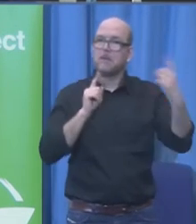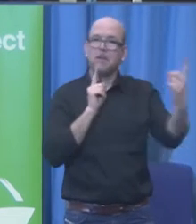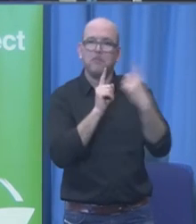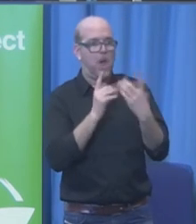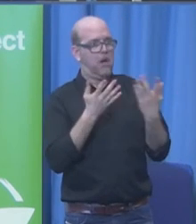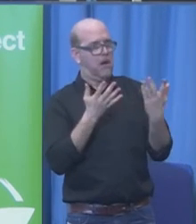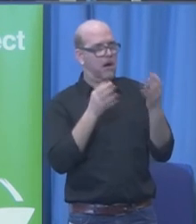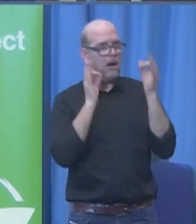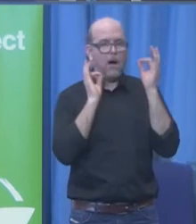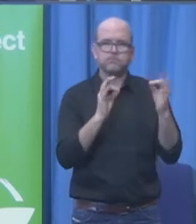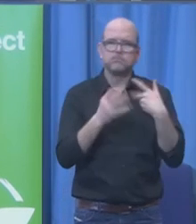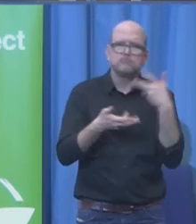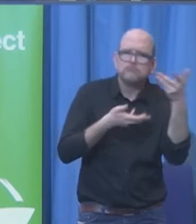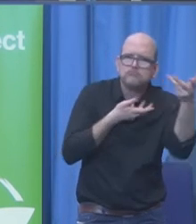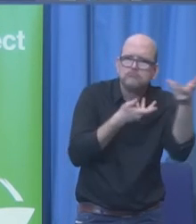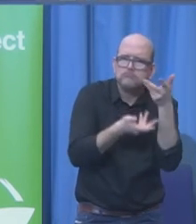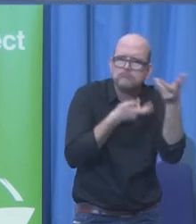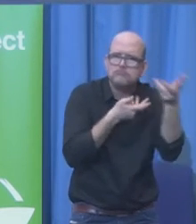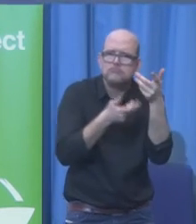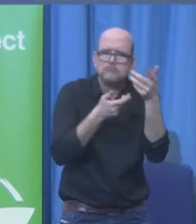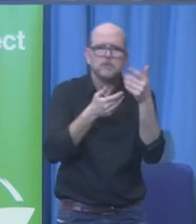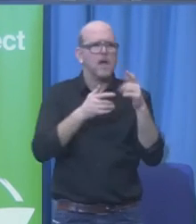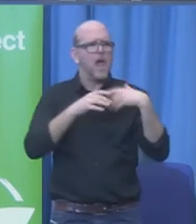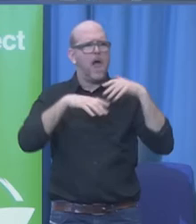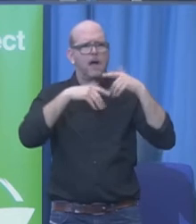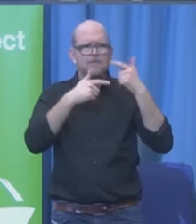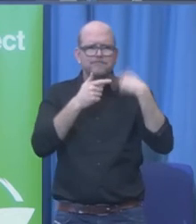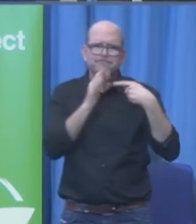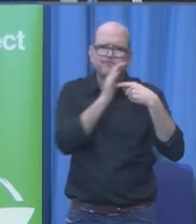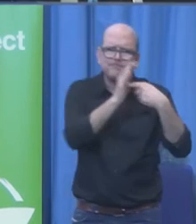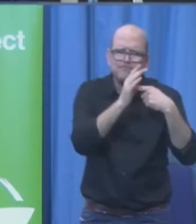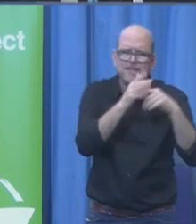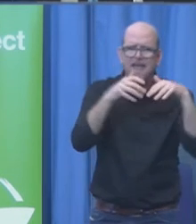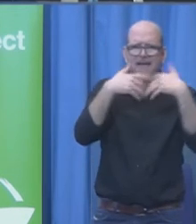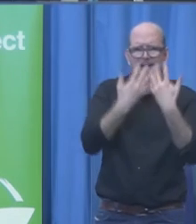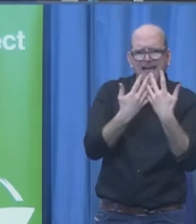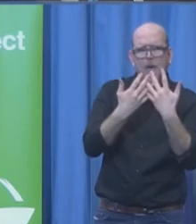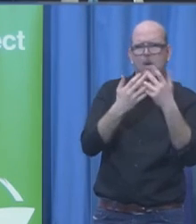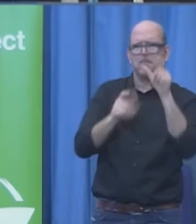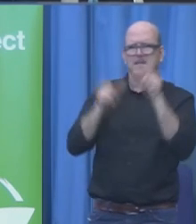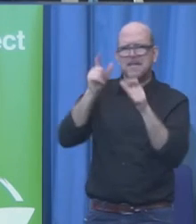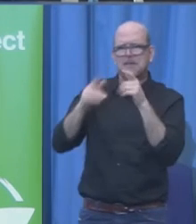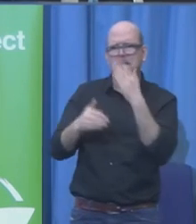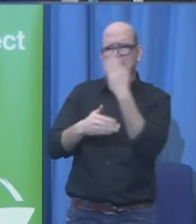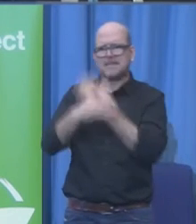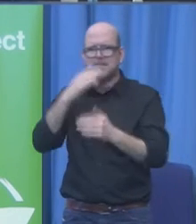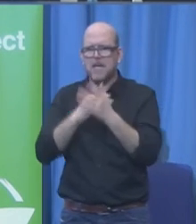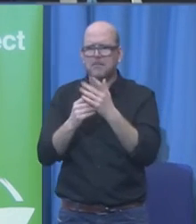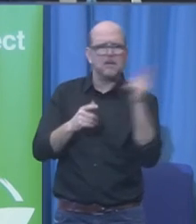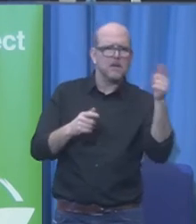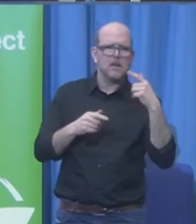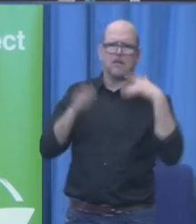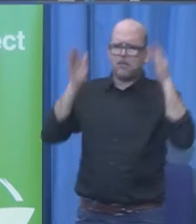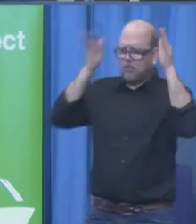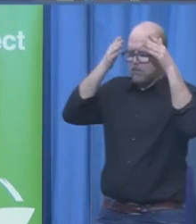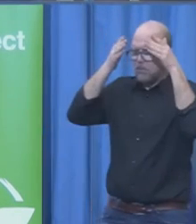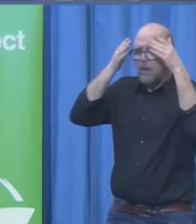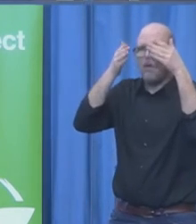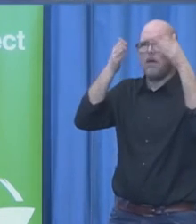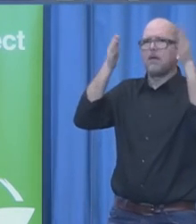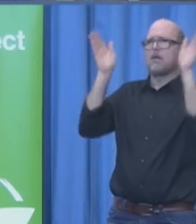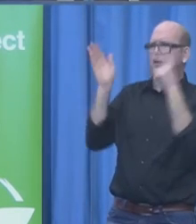and they really changed their politic, and now they have a